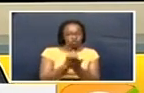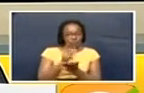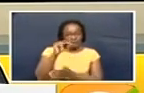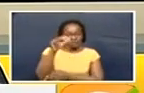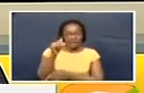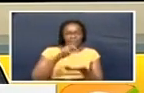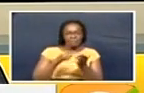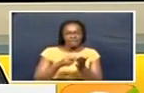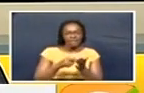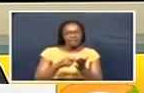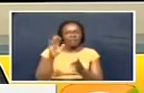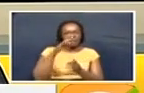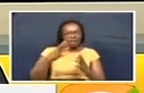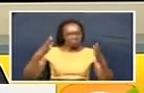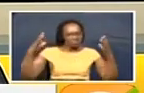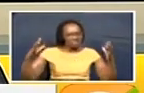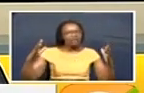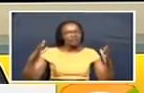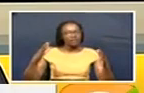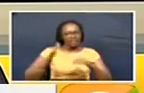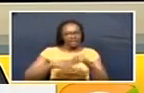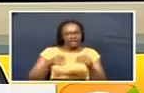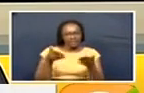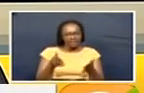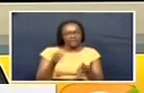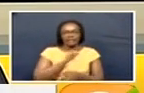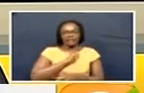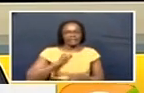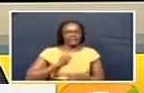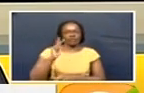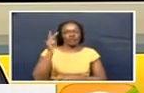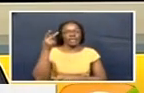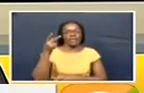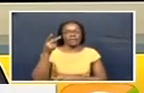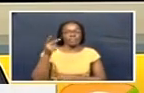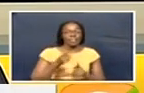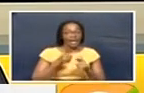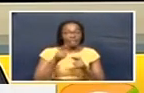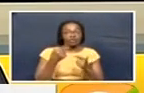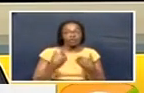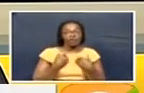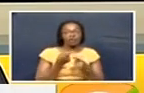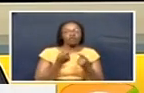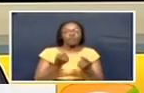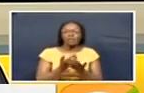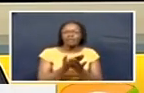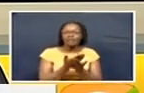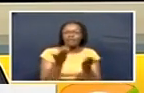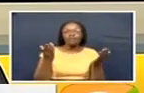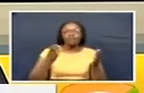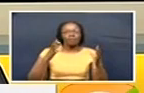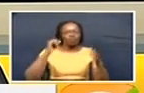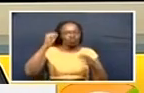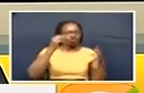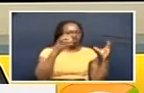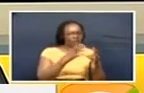bigger house, the county assembly, than the current Kenya Senate. And then you have them from all different parties,